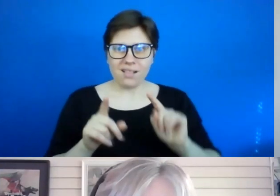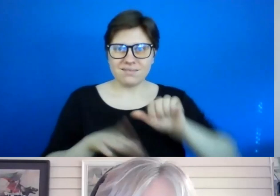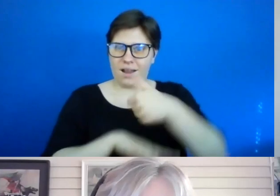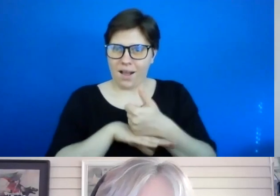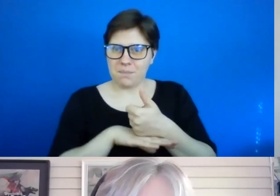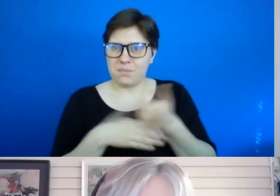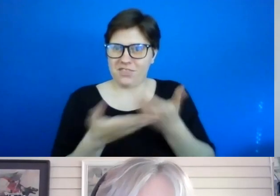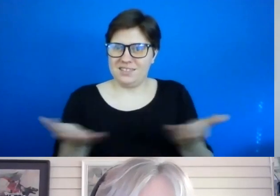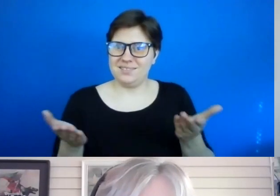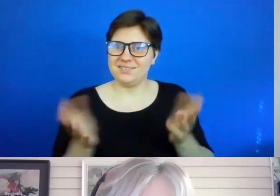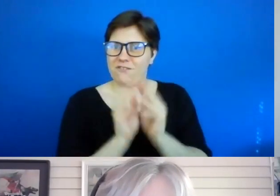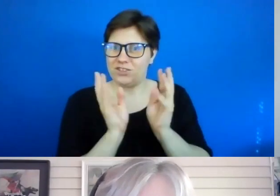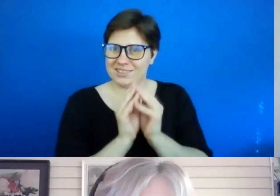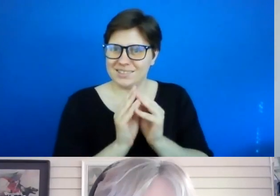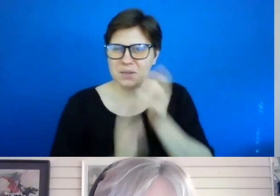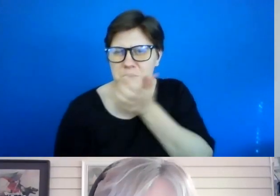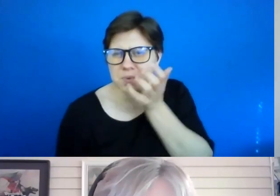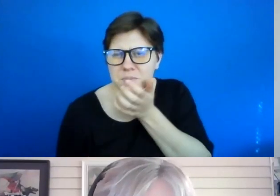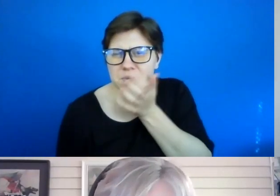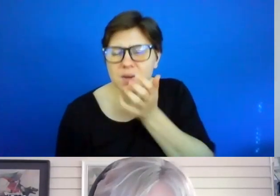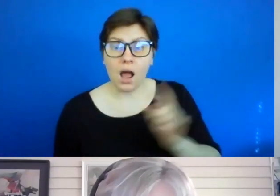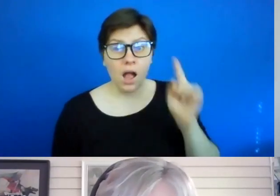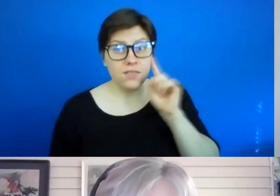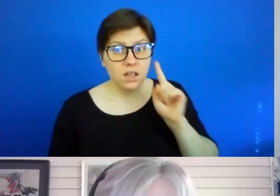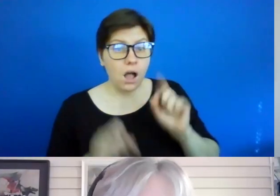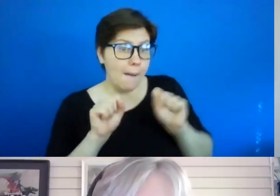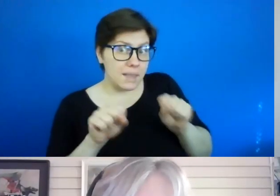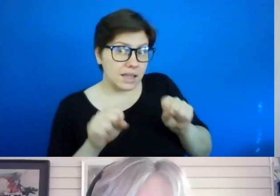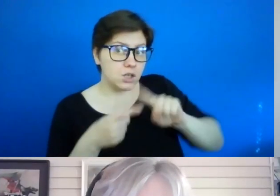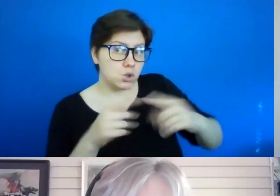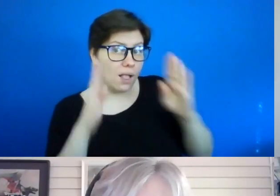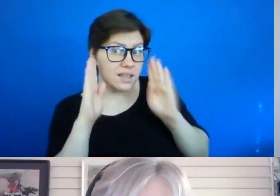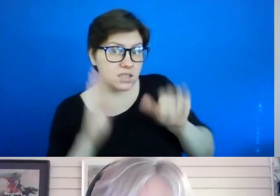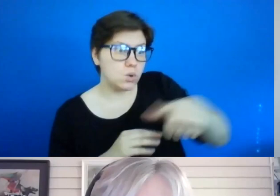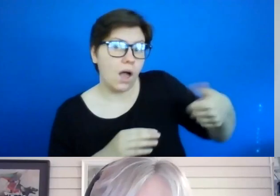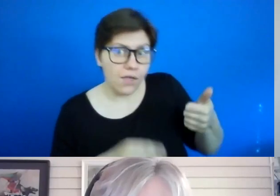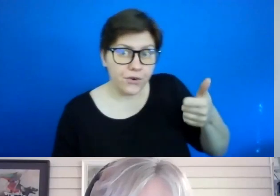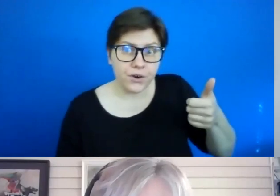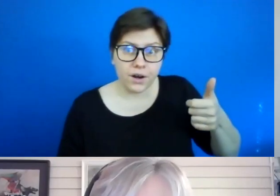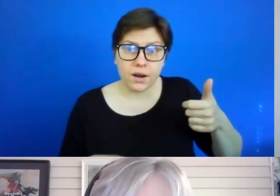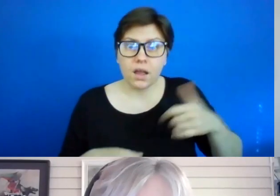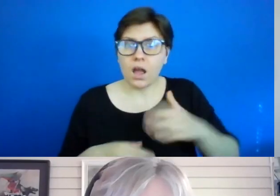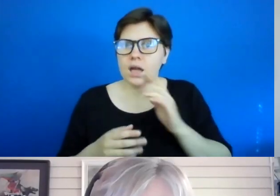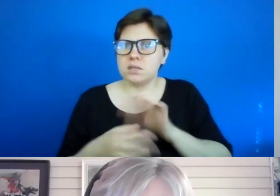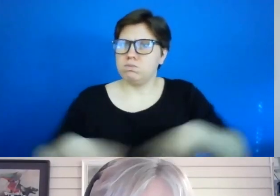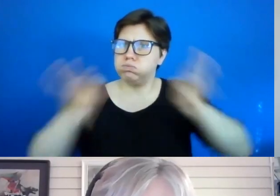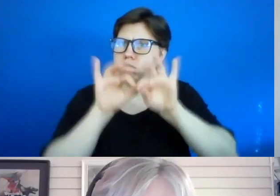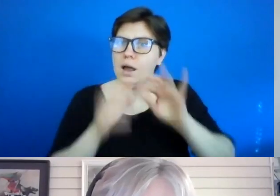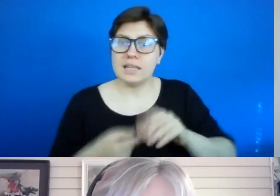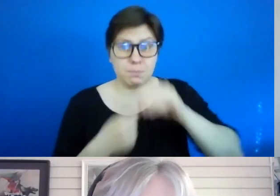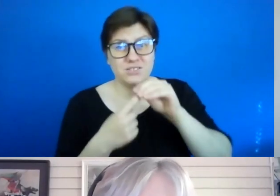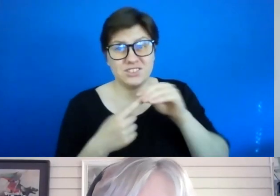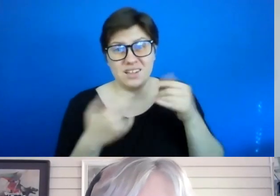conference. I think the ability to listen to the other side is extremely important, especially in a conversation like